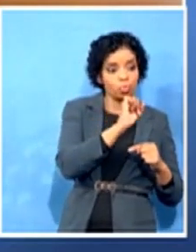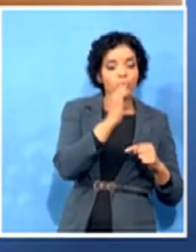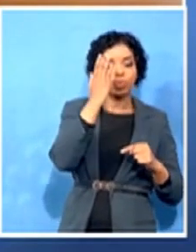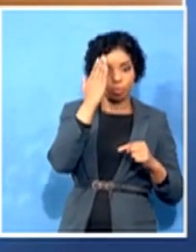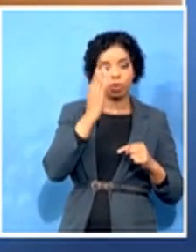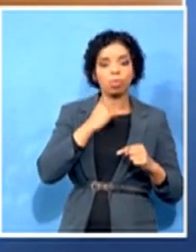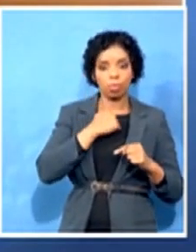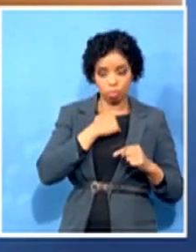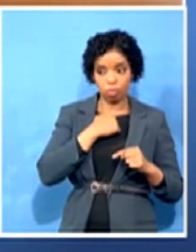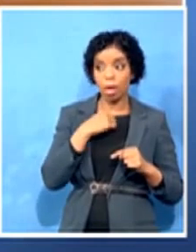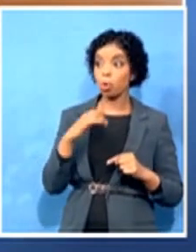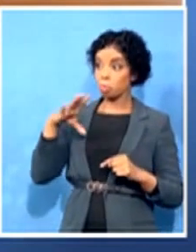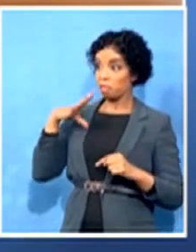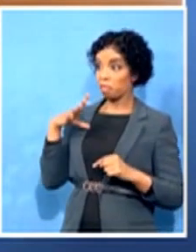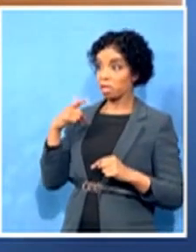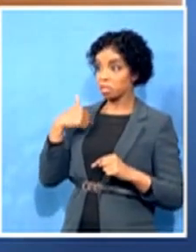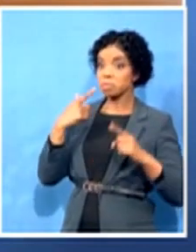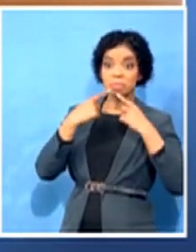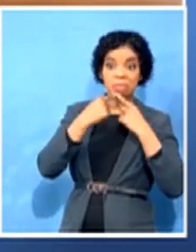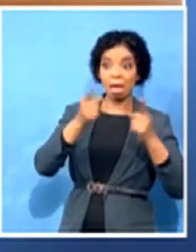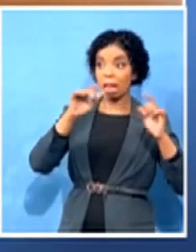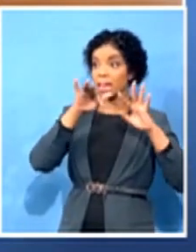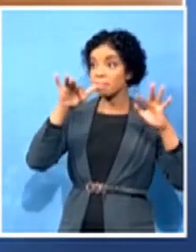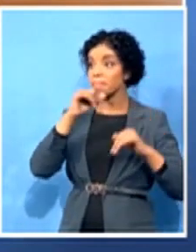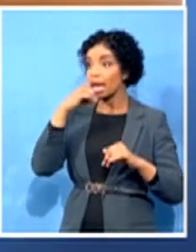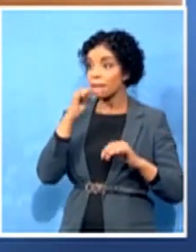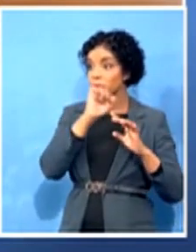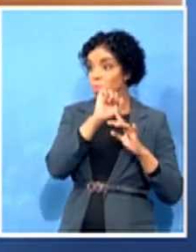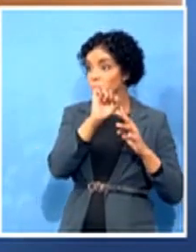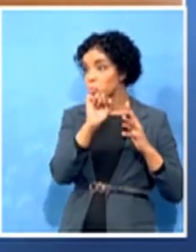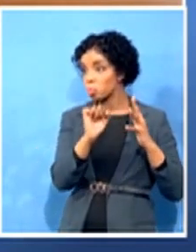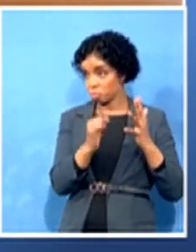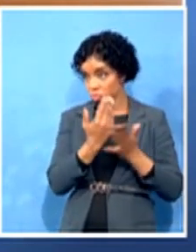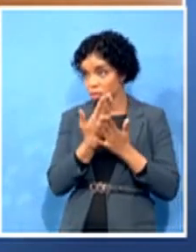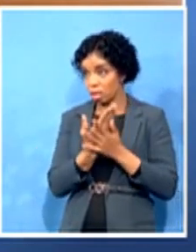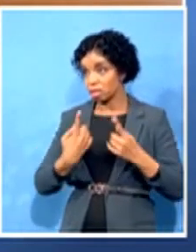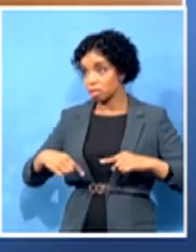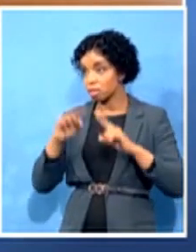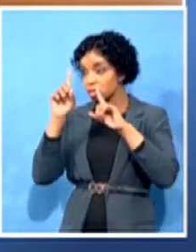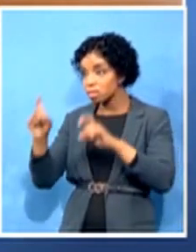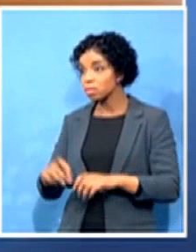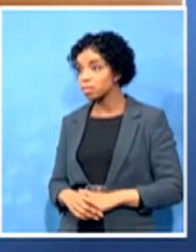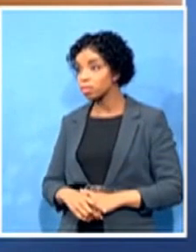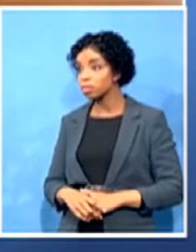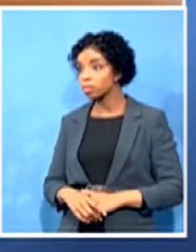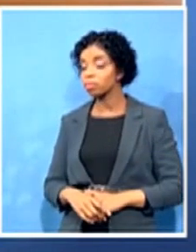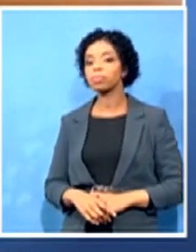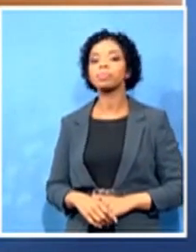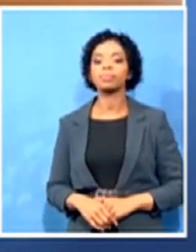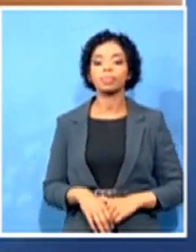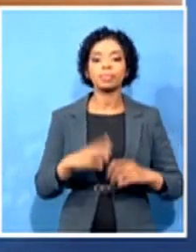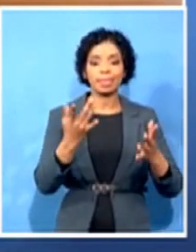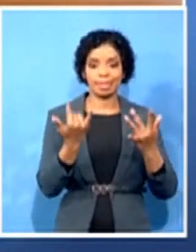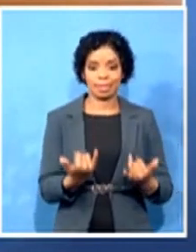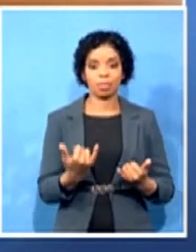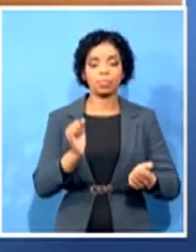practical example in a nutshell, if you can sum it up. Because now they've already been arrested, so I cannot see that there is something to the